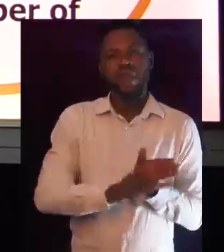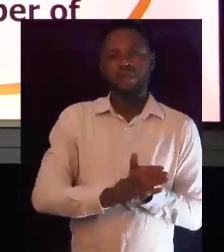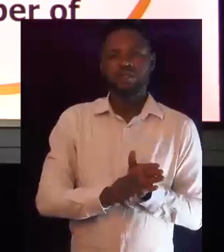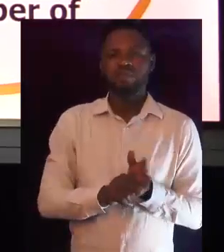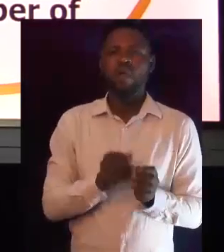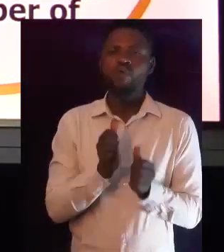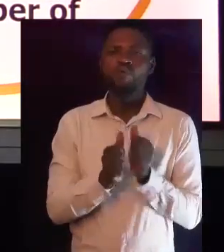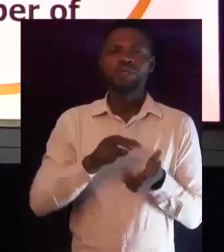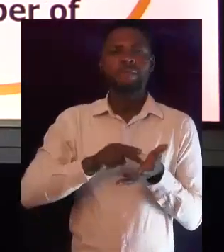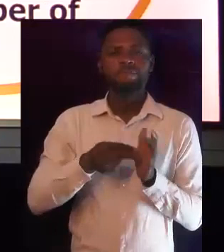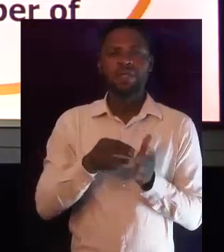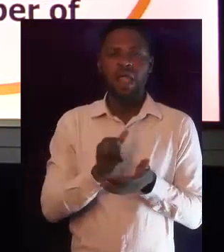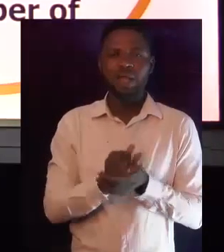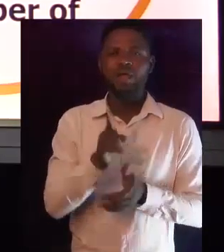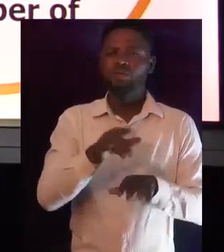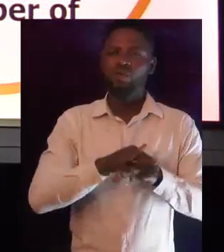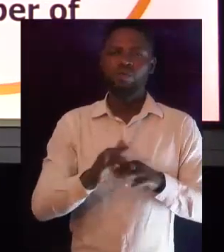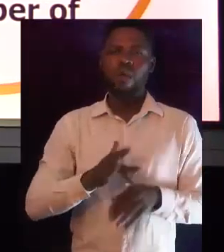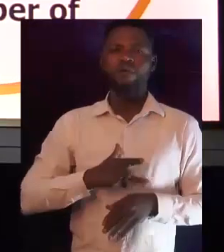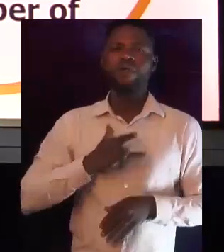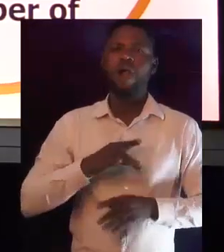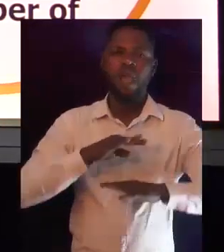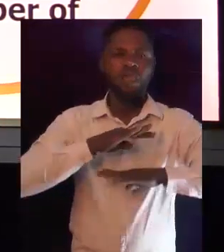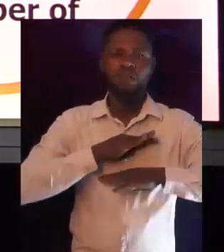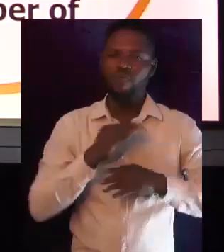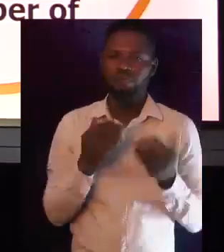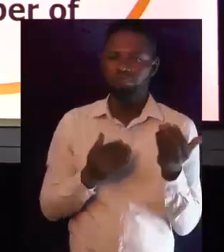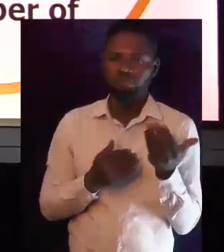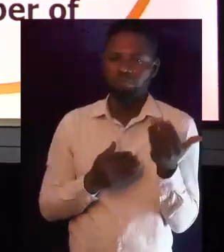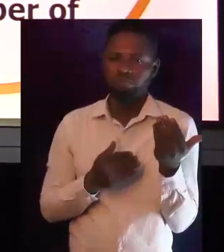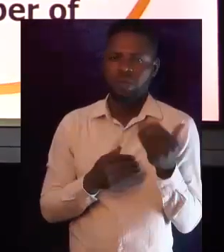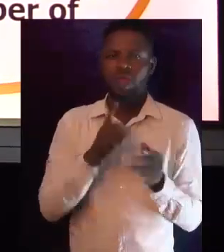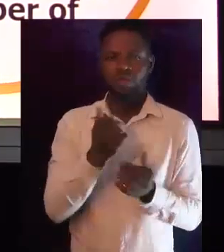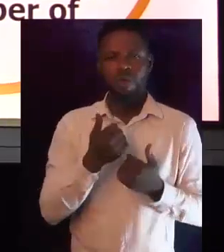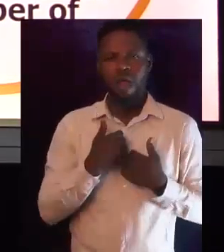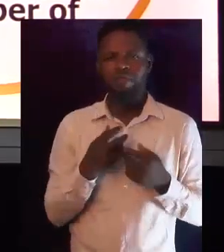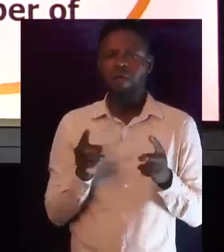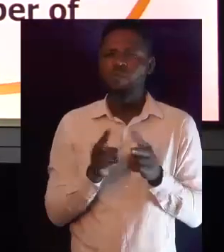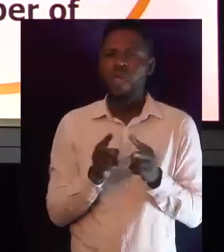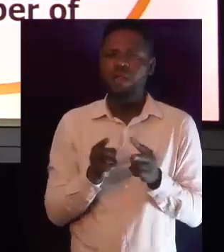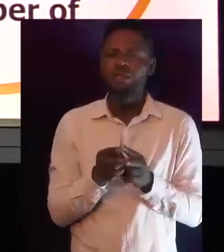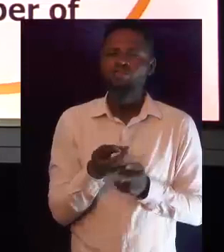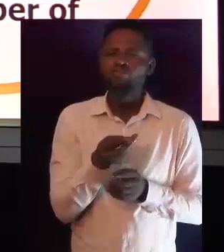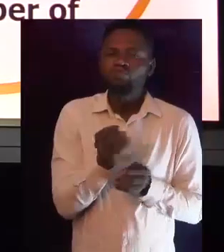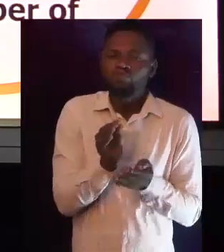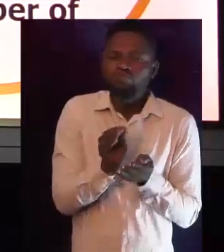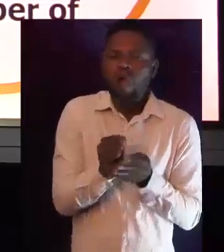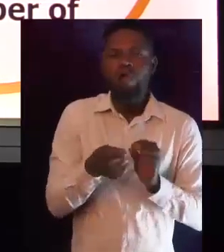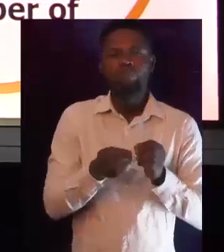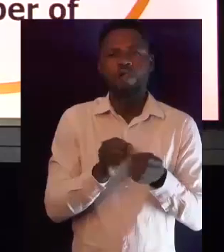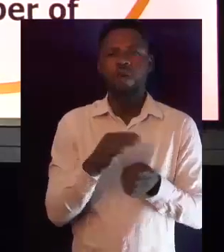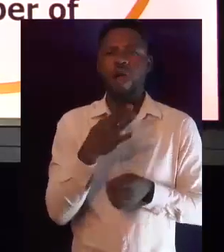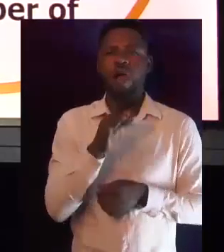is negative, which means that you don't feel satisfied. You have a very small